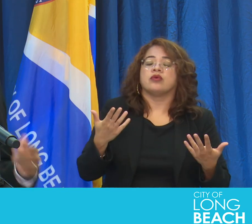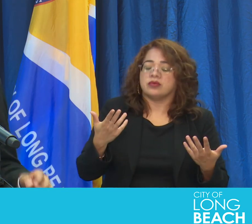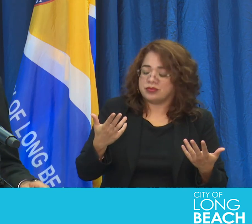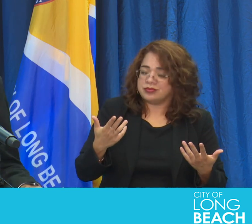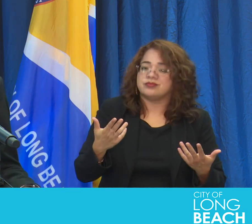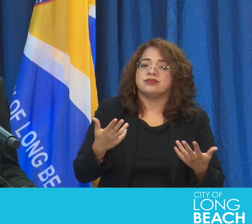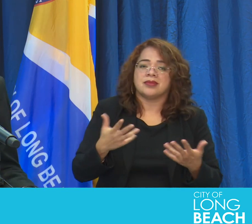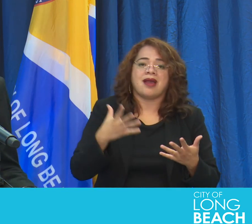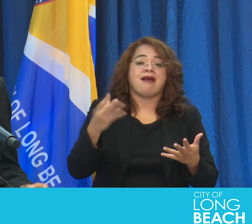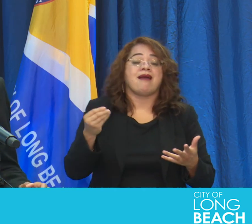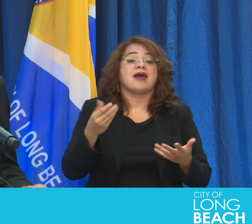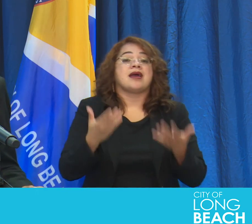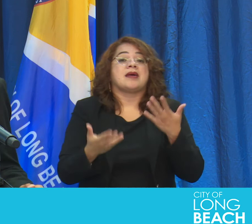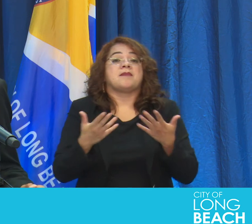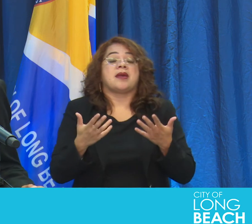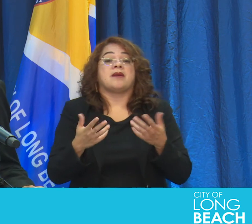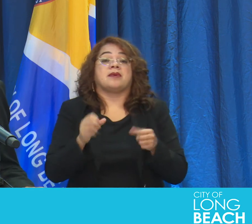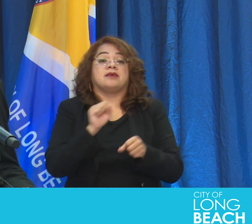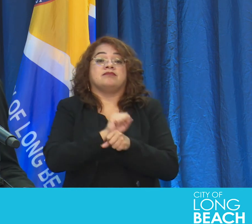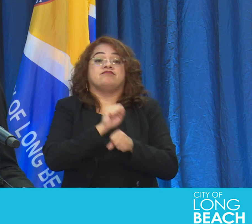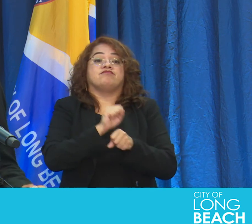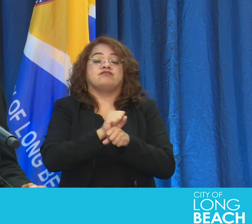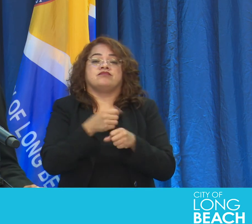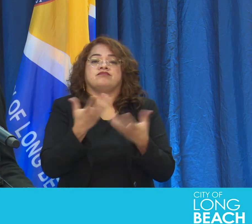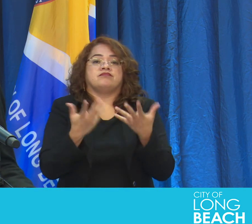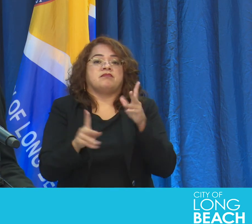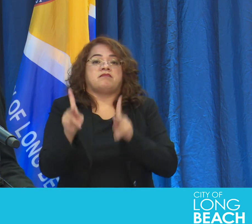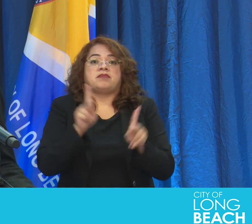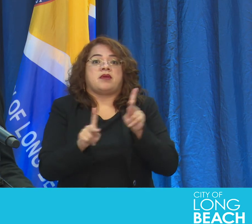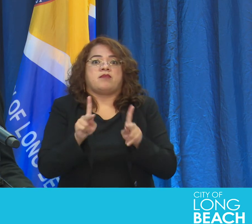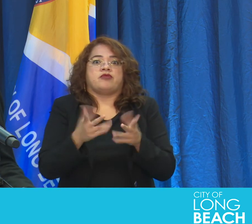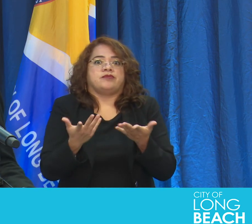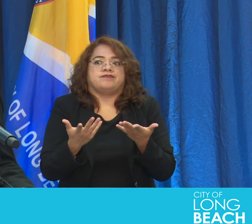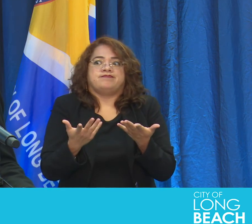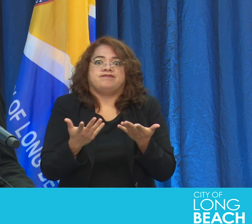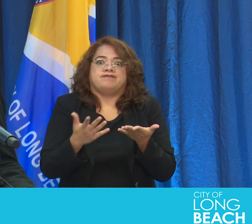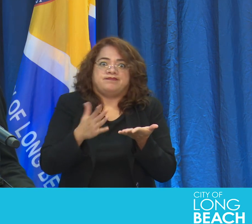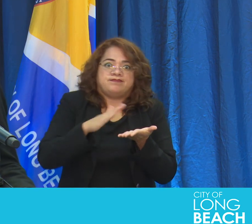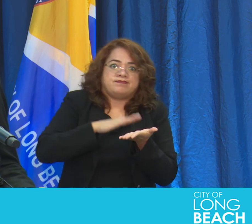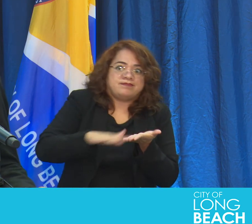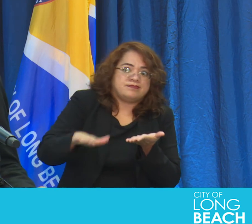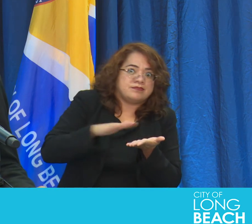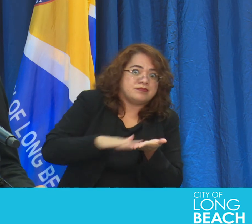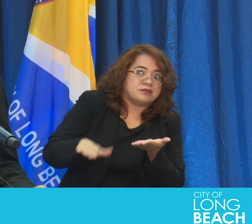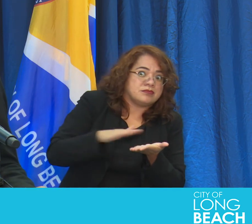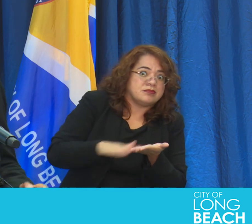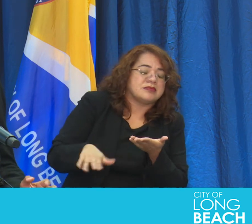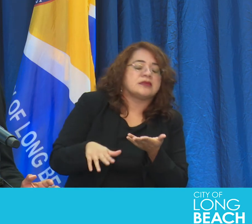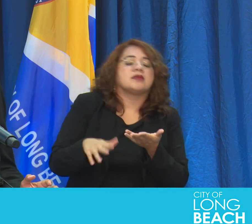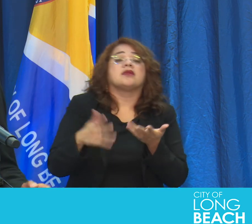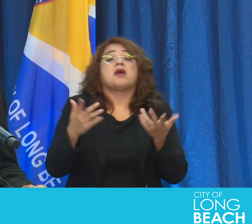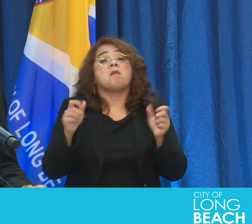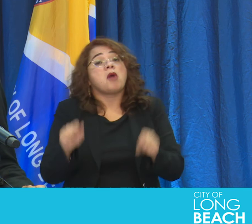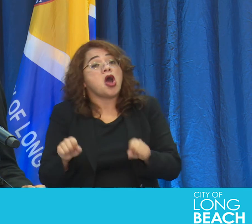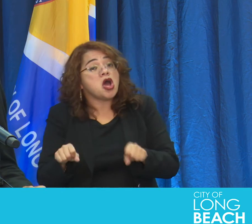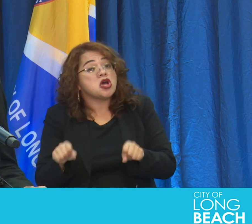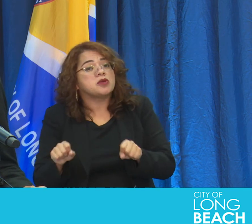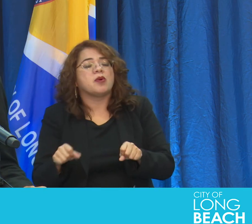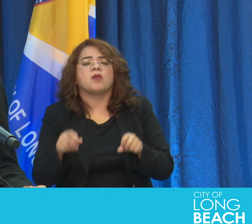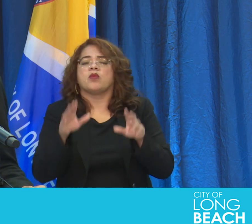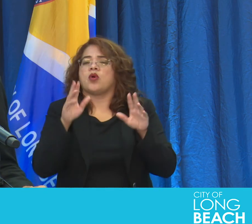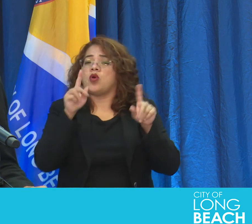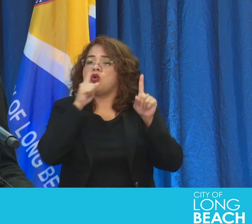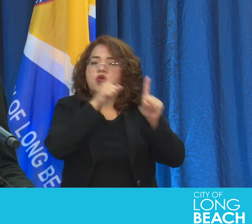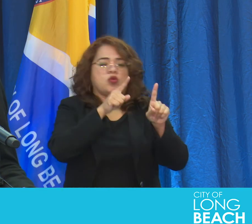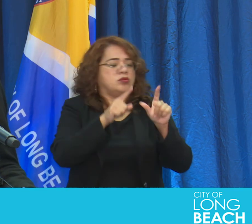be attrition. Of course, our hope is that we don't have layoffs, and I think that's something that, well, it's always a possibility. I